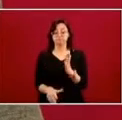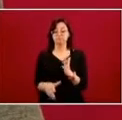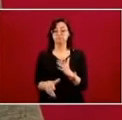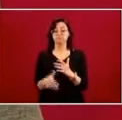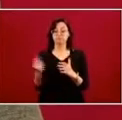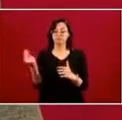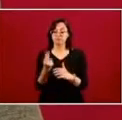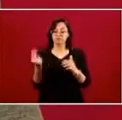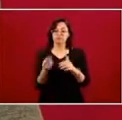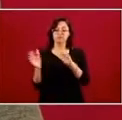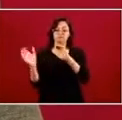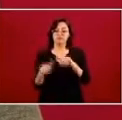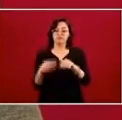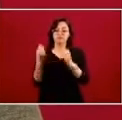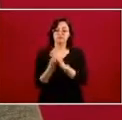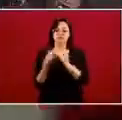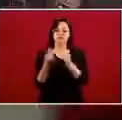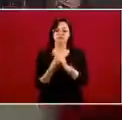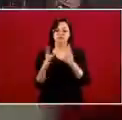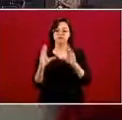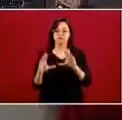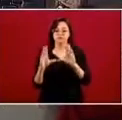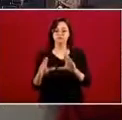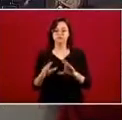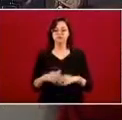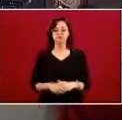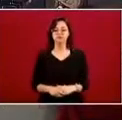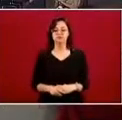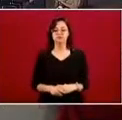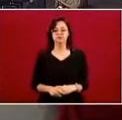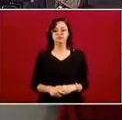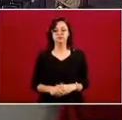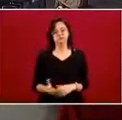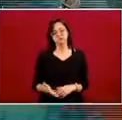12,000 nurses that we need to hire and provide training for.